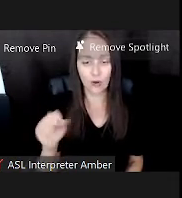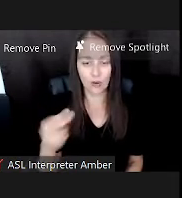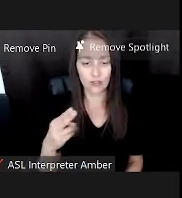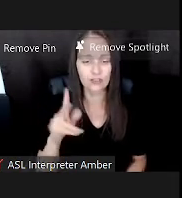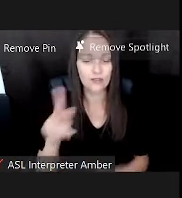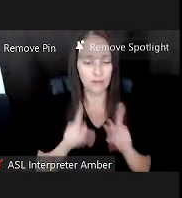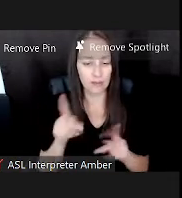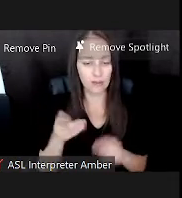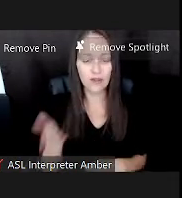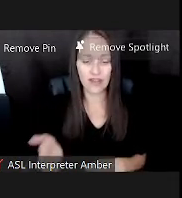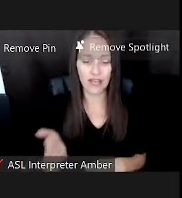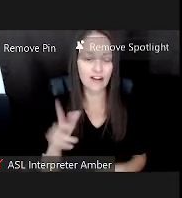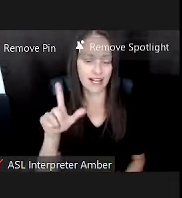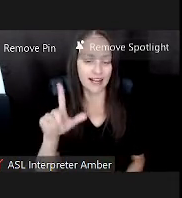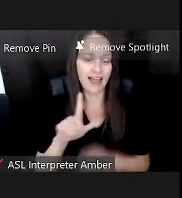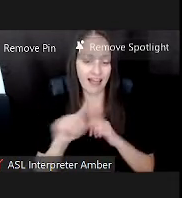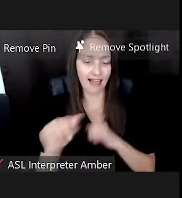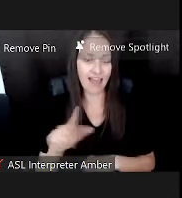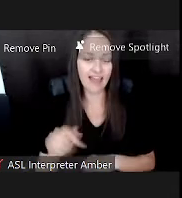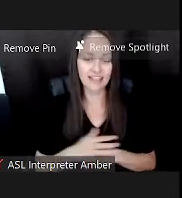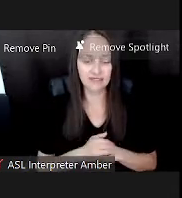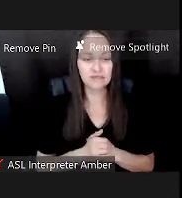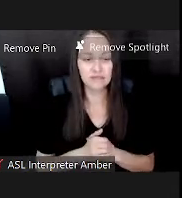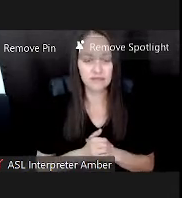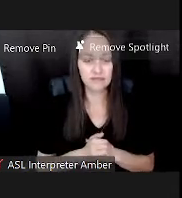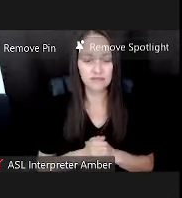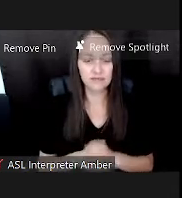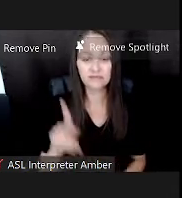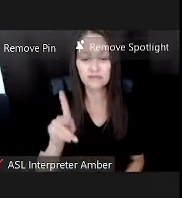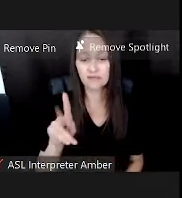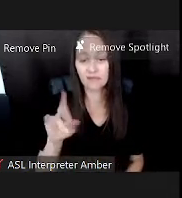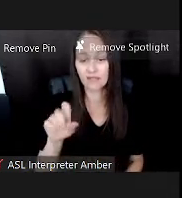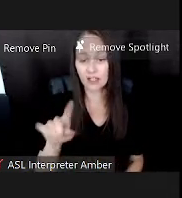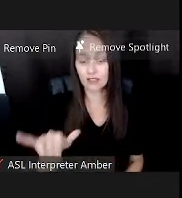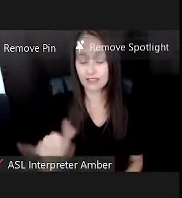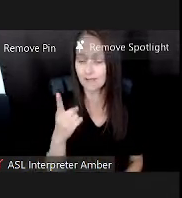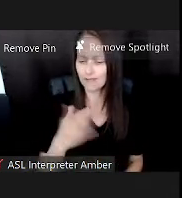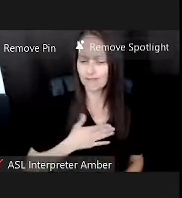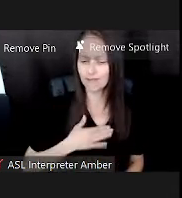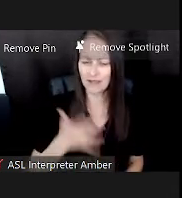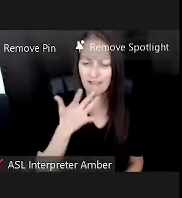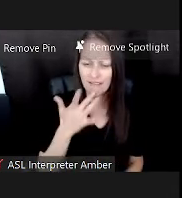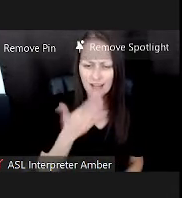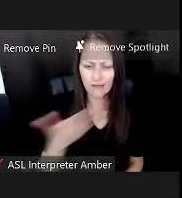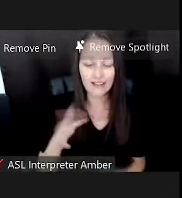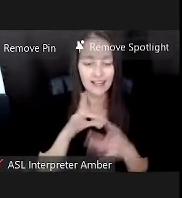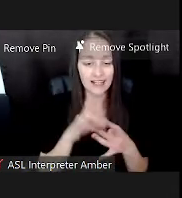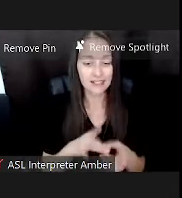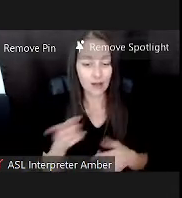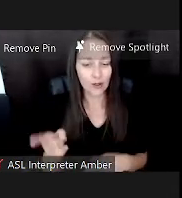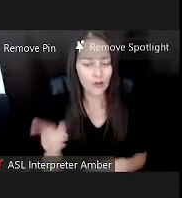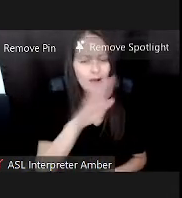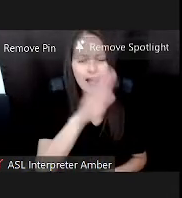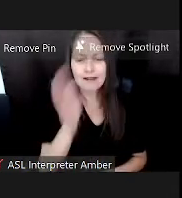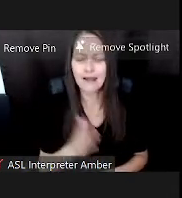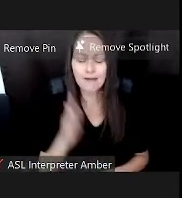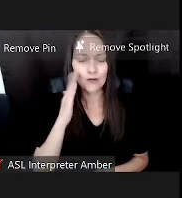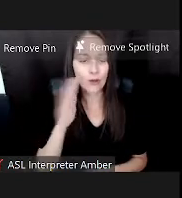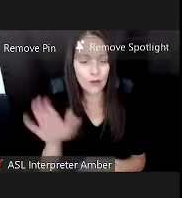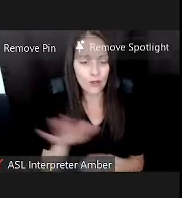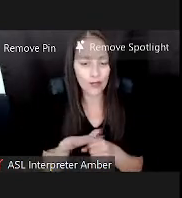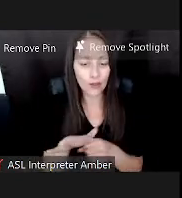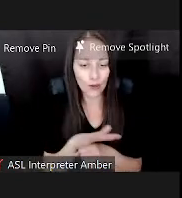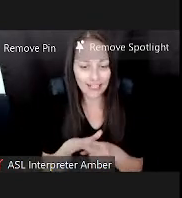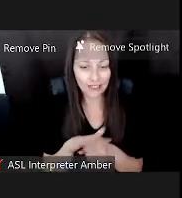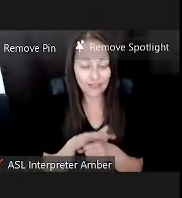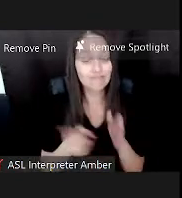California. Yeah. It's beautiful. Christy, one of my favorite things about you is I never know where you are. And sometimes that means physically, and